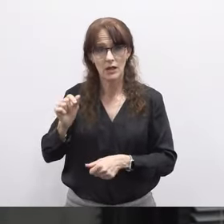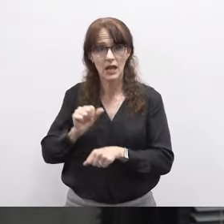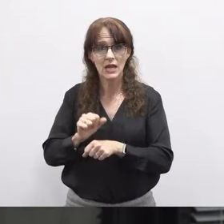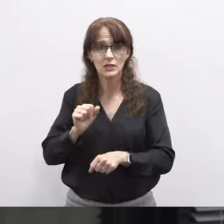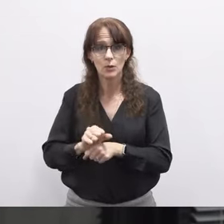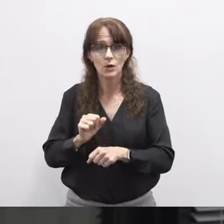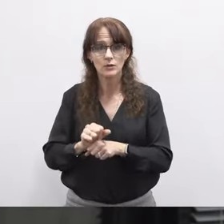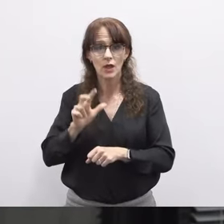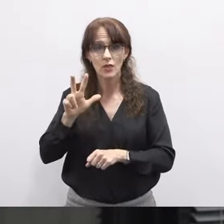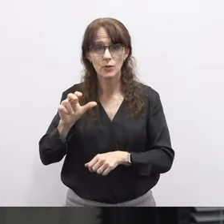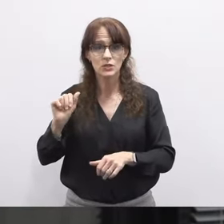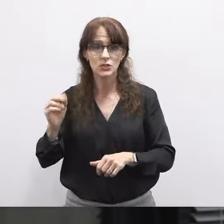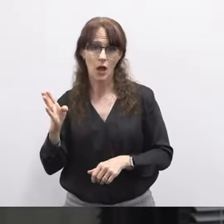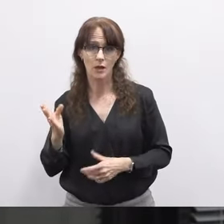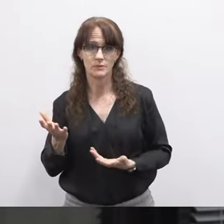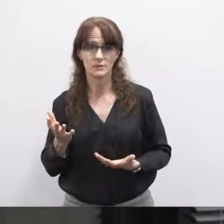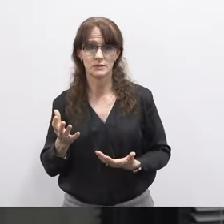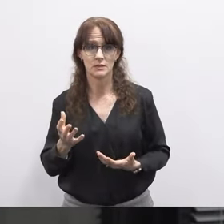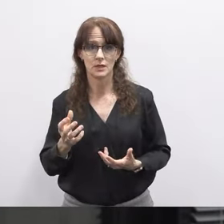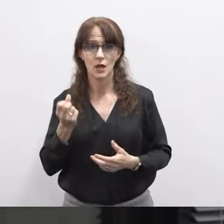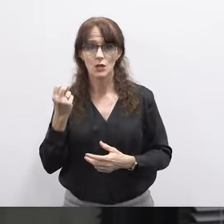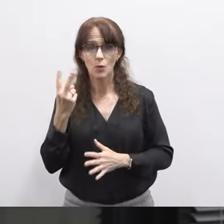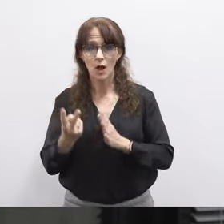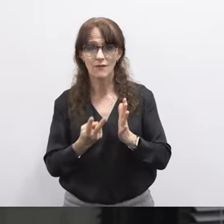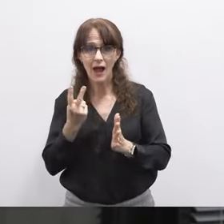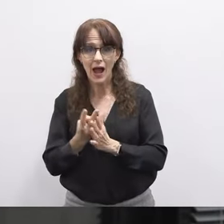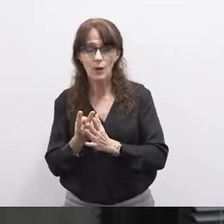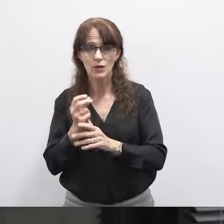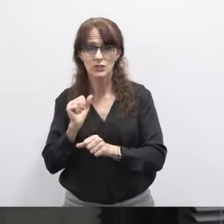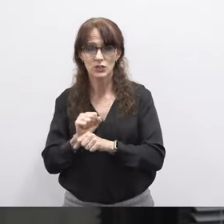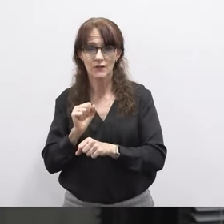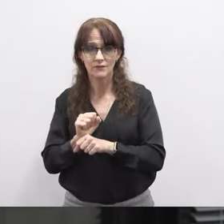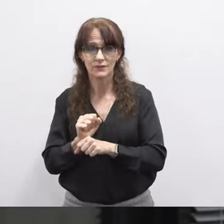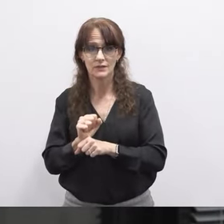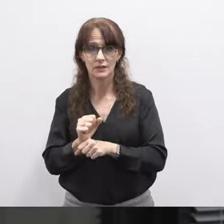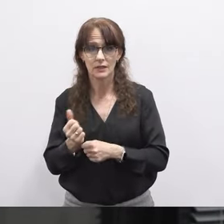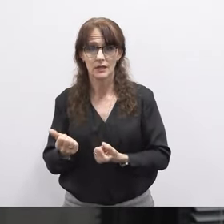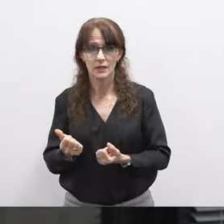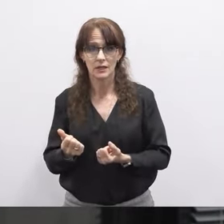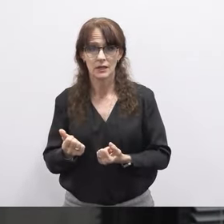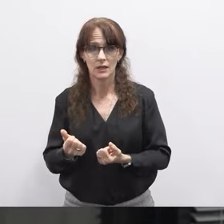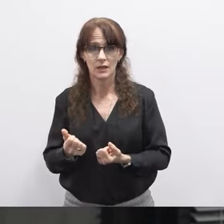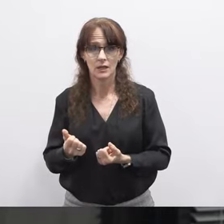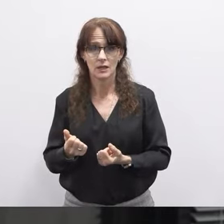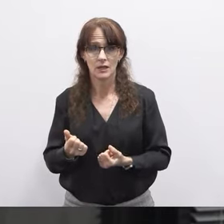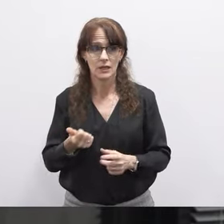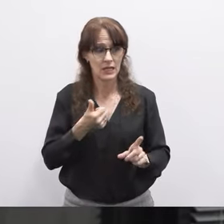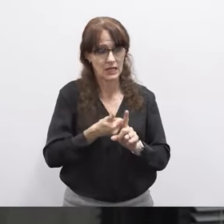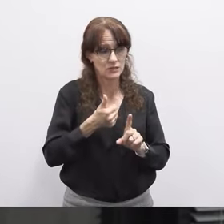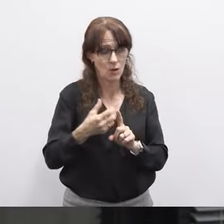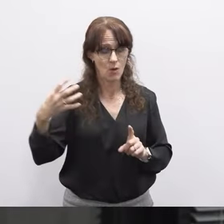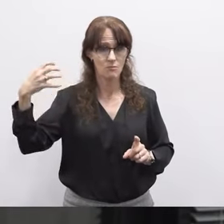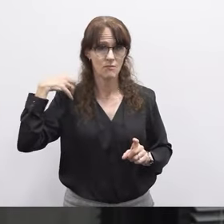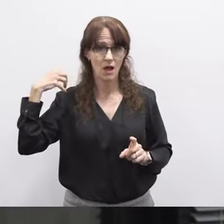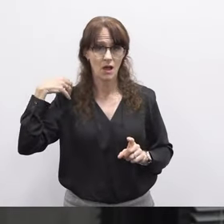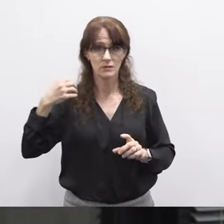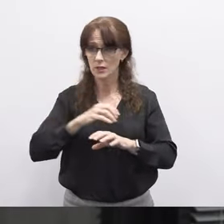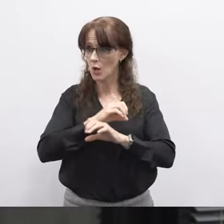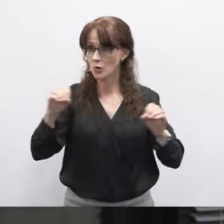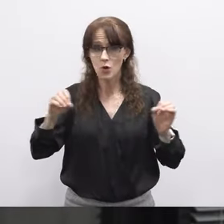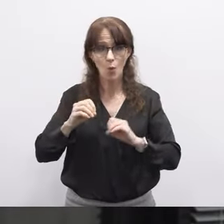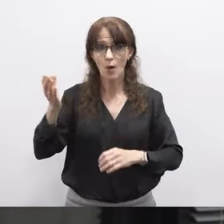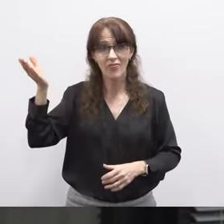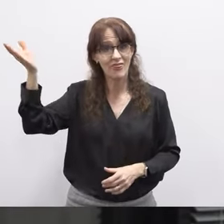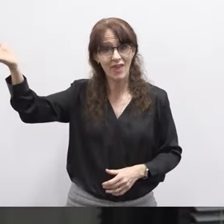working three jobs. He's working 12-hour shifts, and so he's his own boss because you guys don't have anybody out